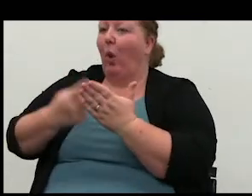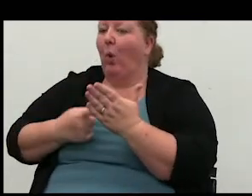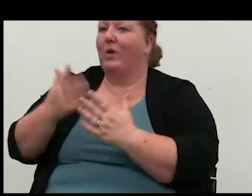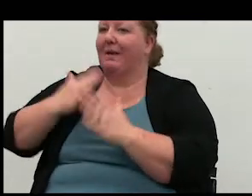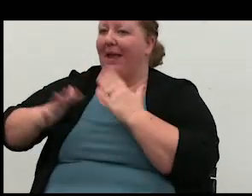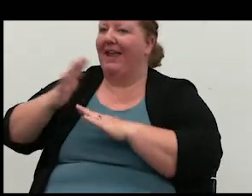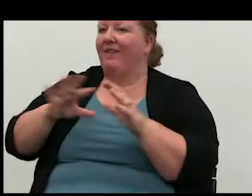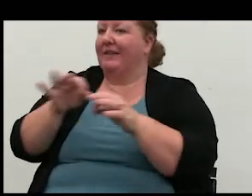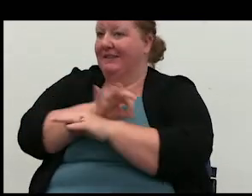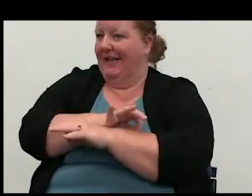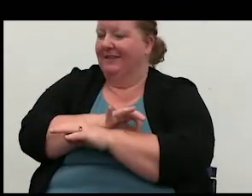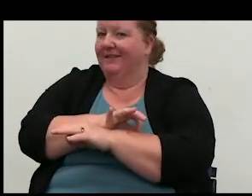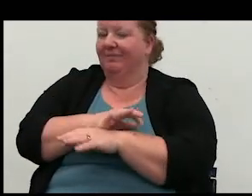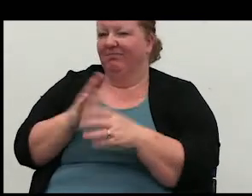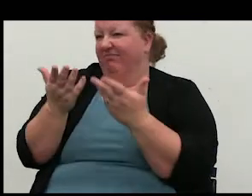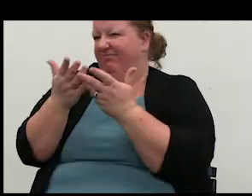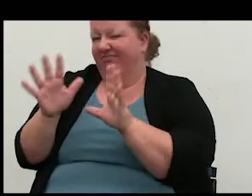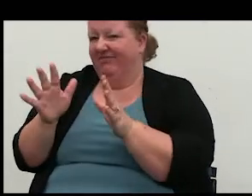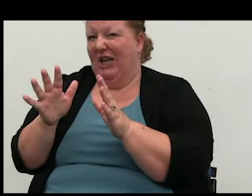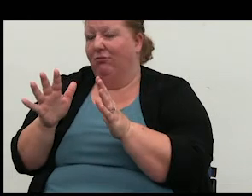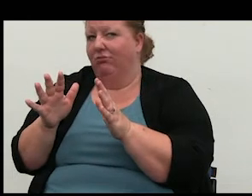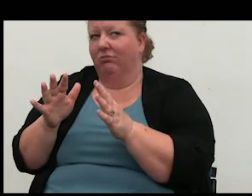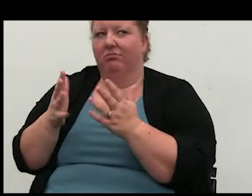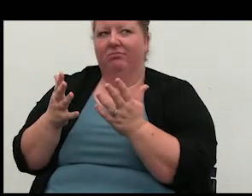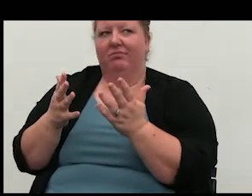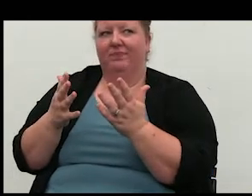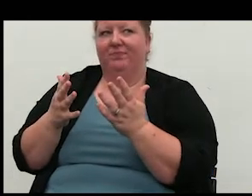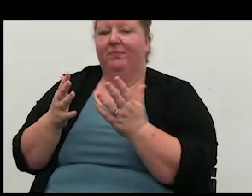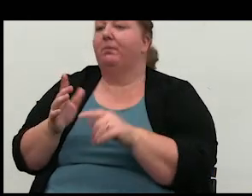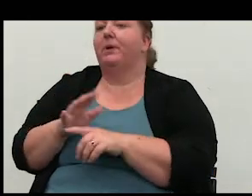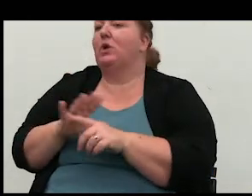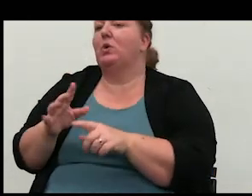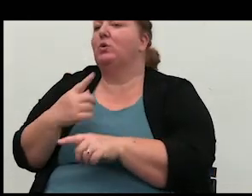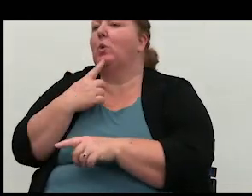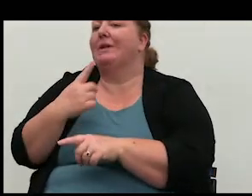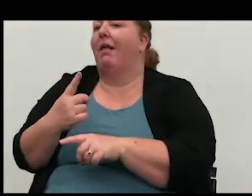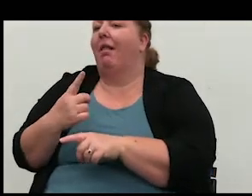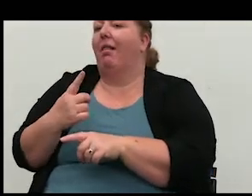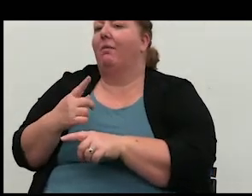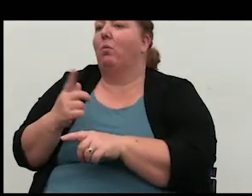So like a general thing like that, but you don't tell somebody what